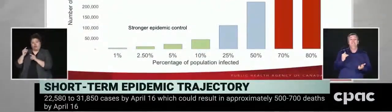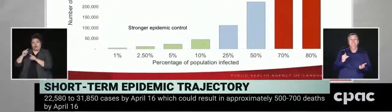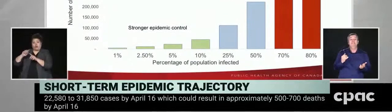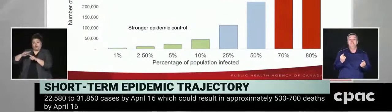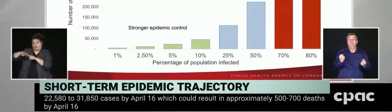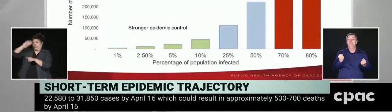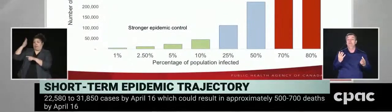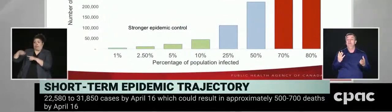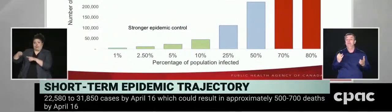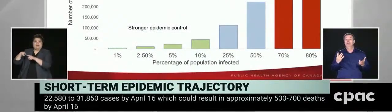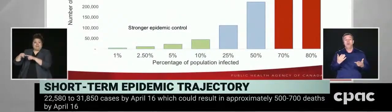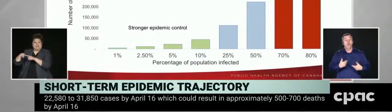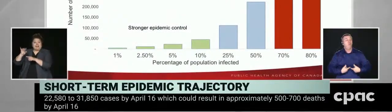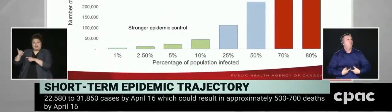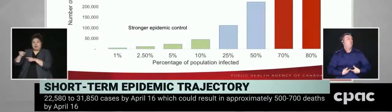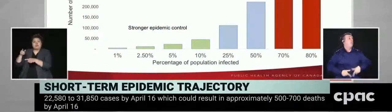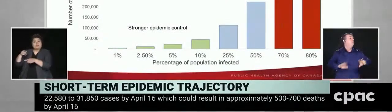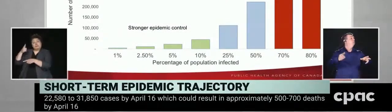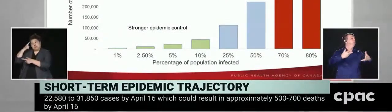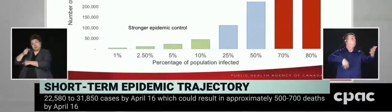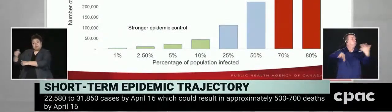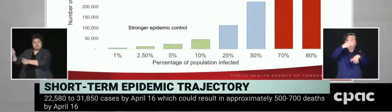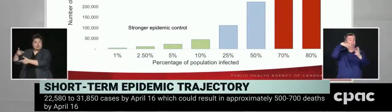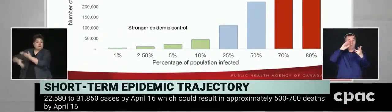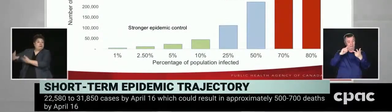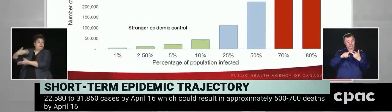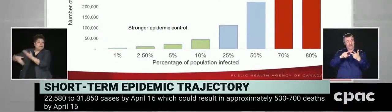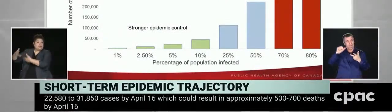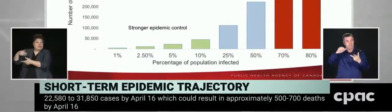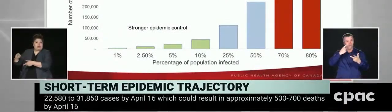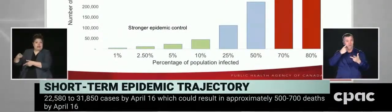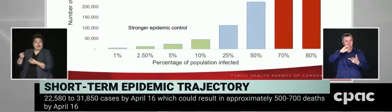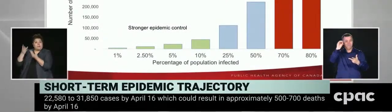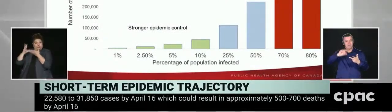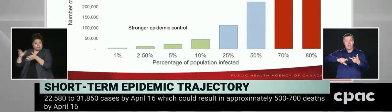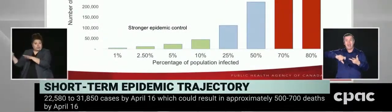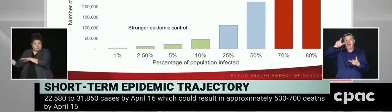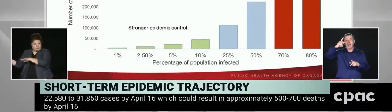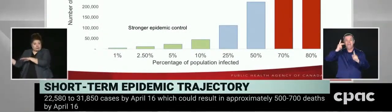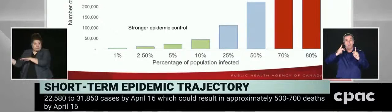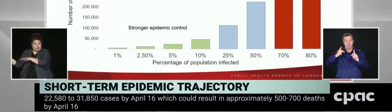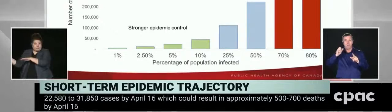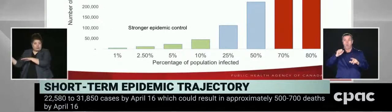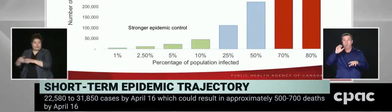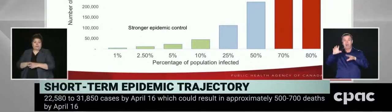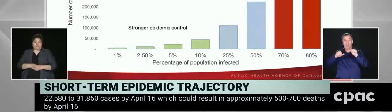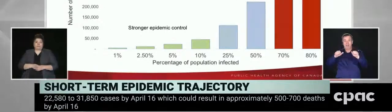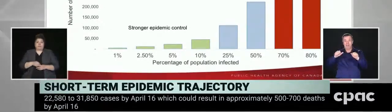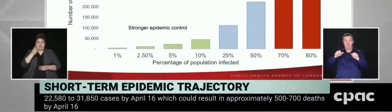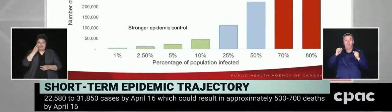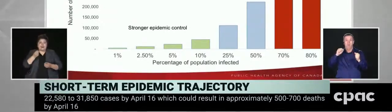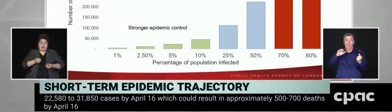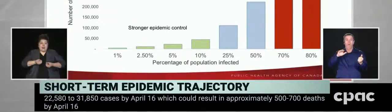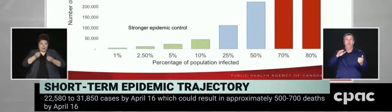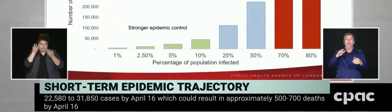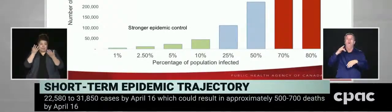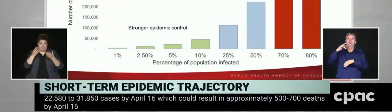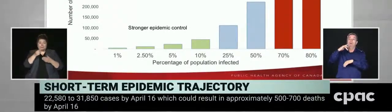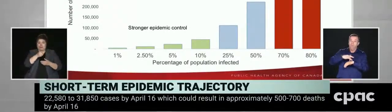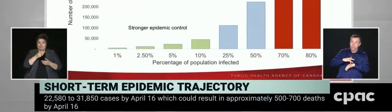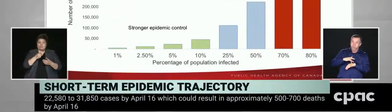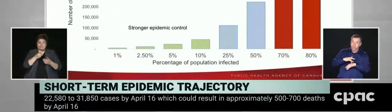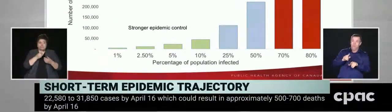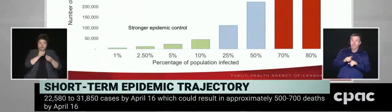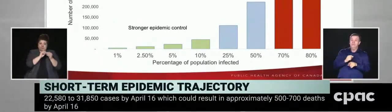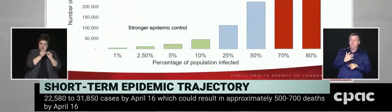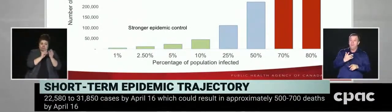of the population infected, and on the y-axis, the number of deaths. So these stock numbers